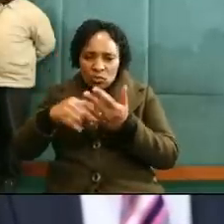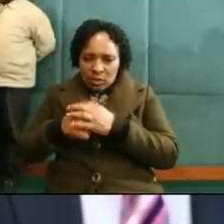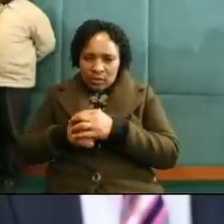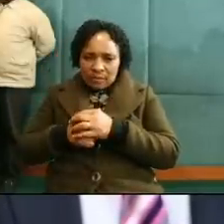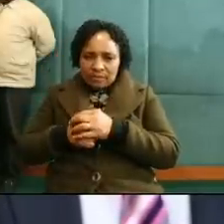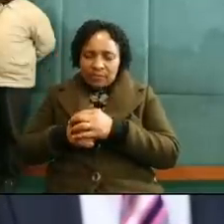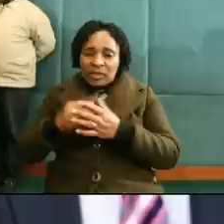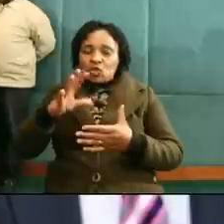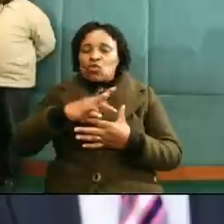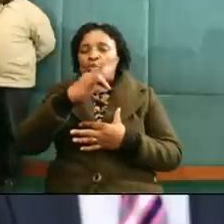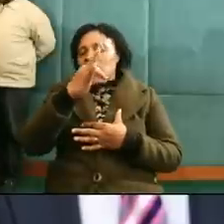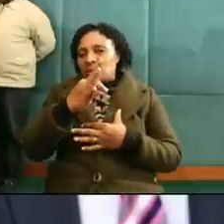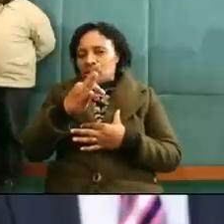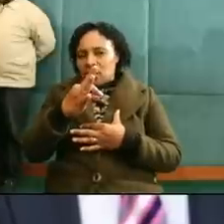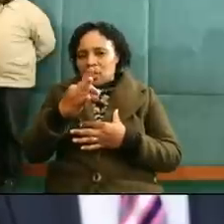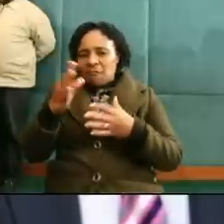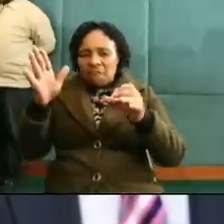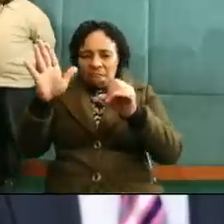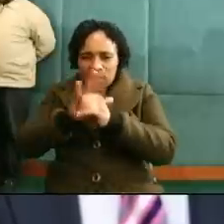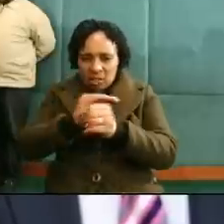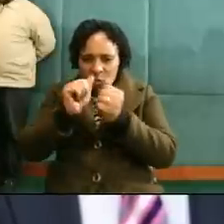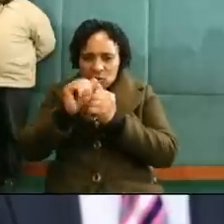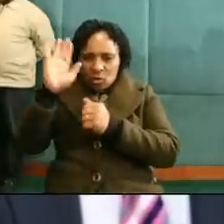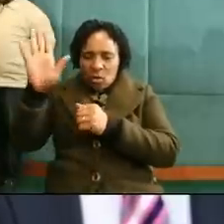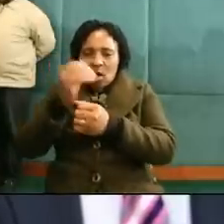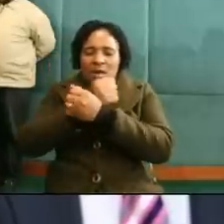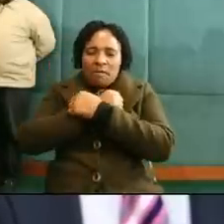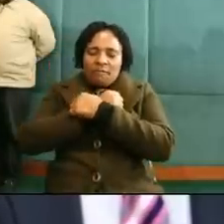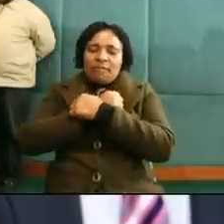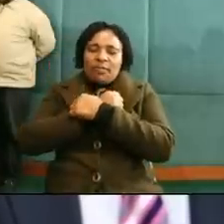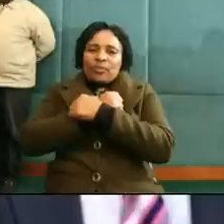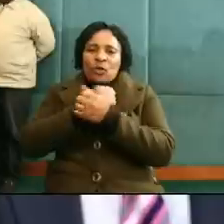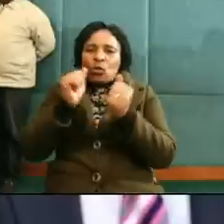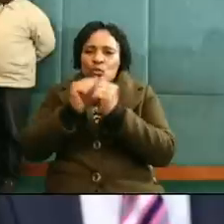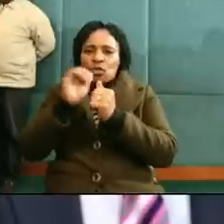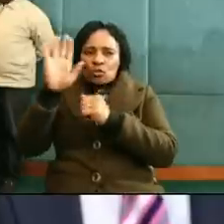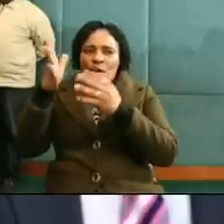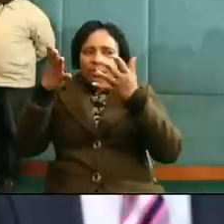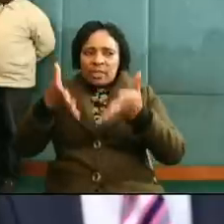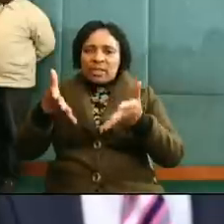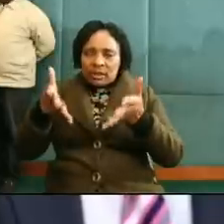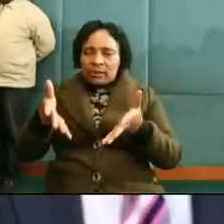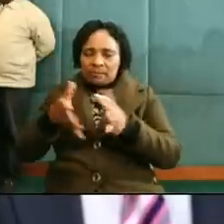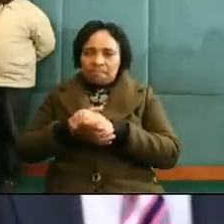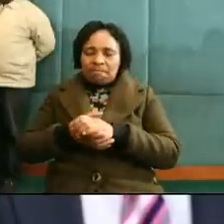our souls being filled with your love, with your presence,